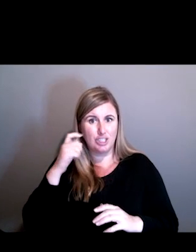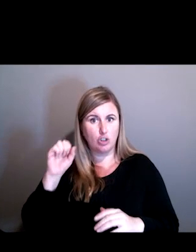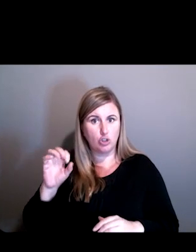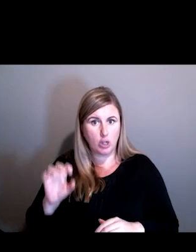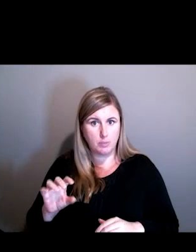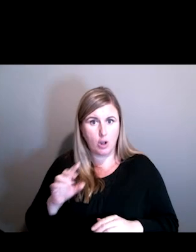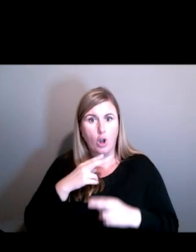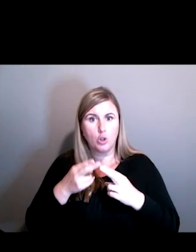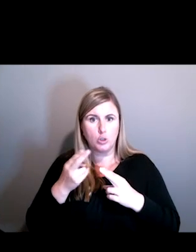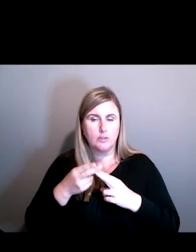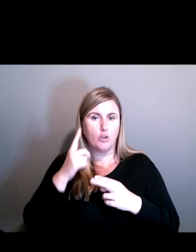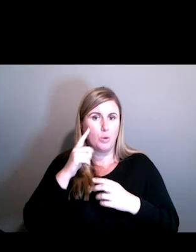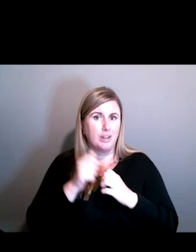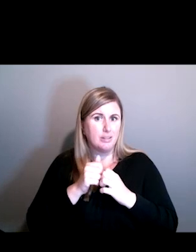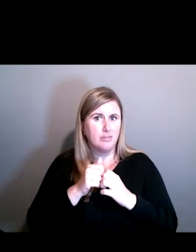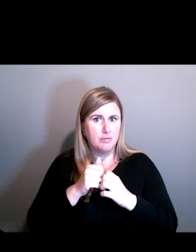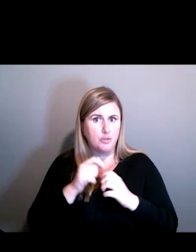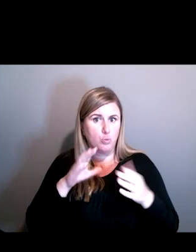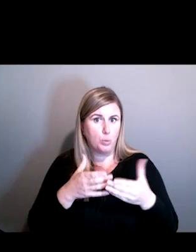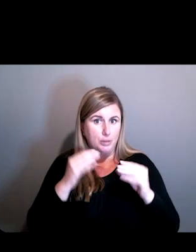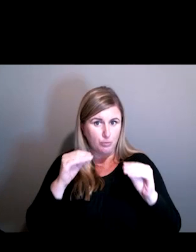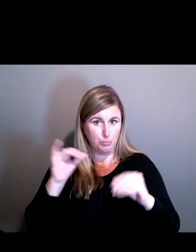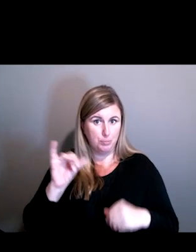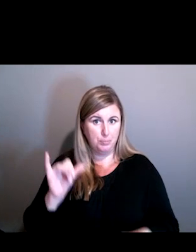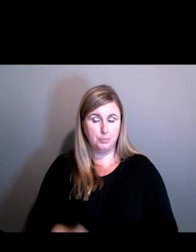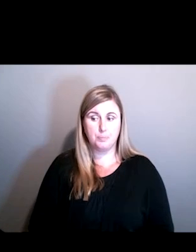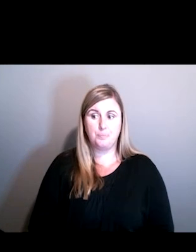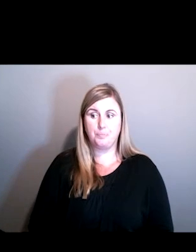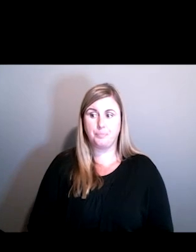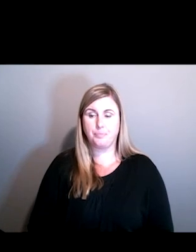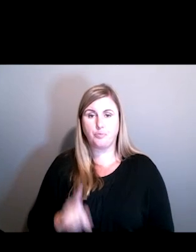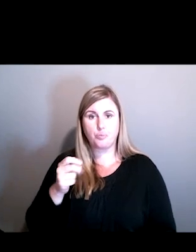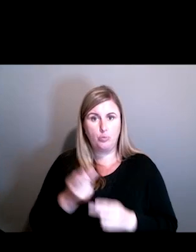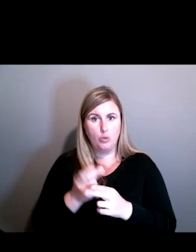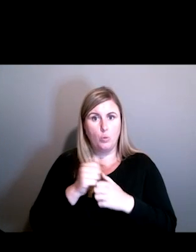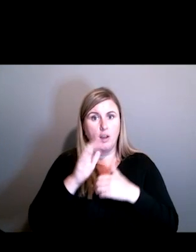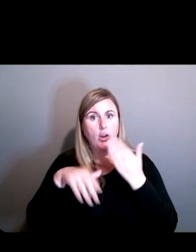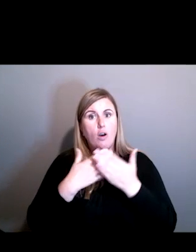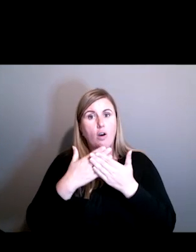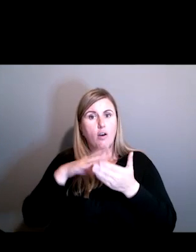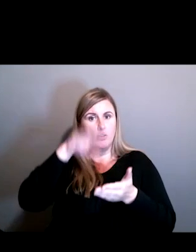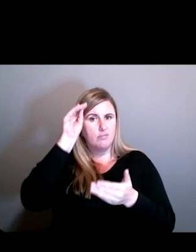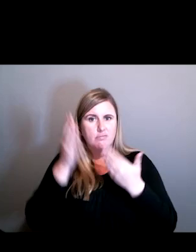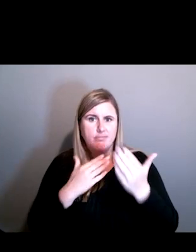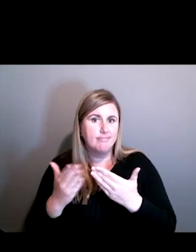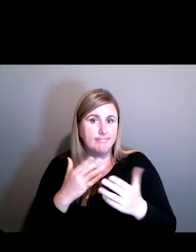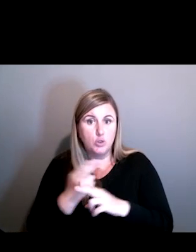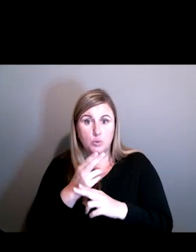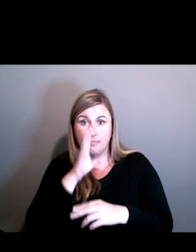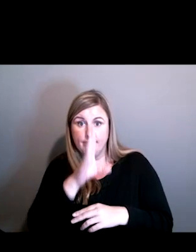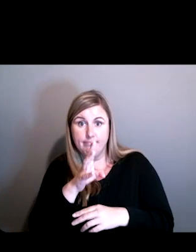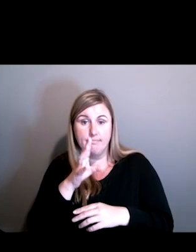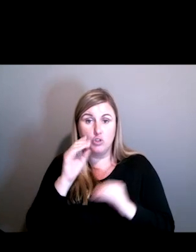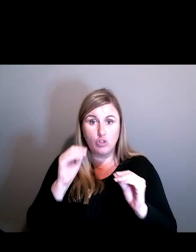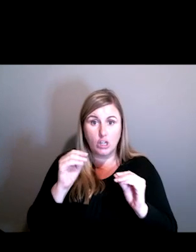these principles that I just talked about, are useful with group instruction as well, and should be used with all learners, whether or